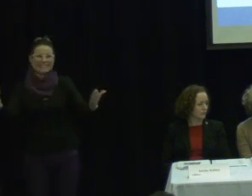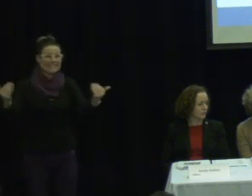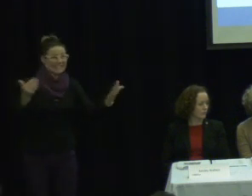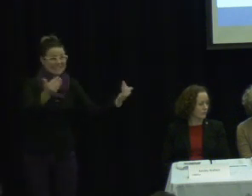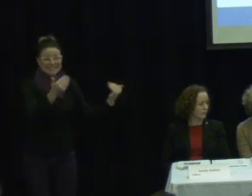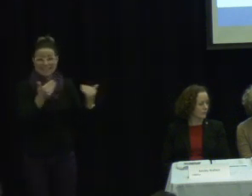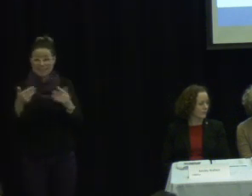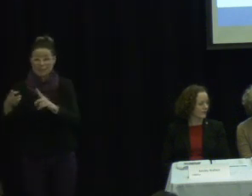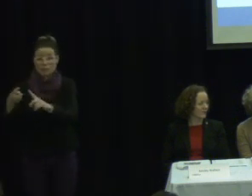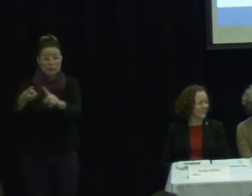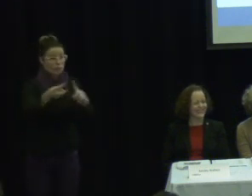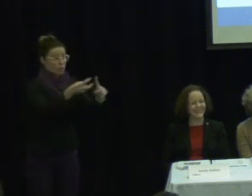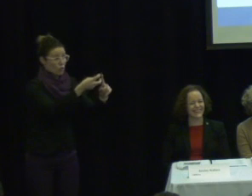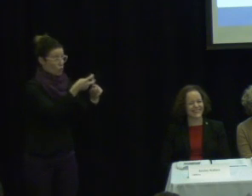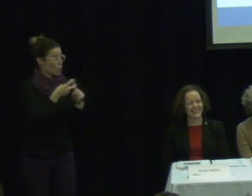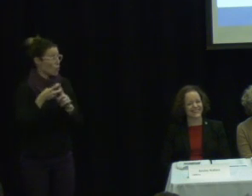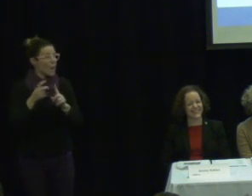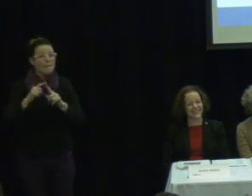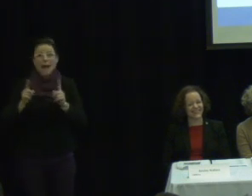I've been tempted sometimes, by the way.